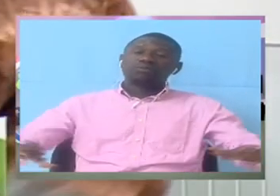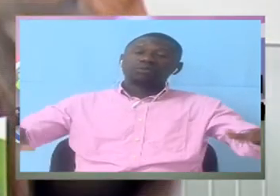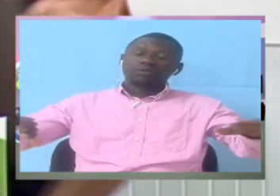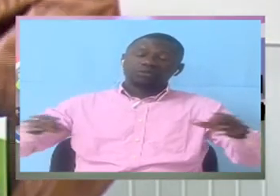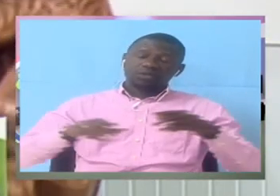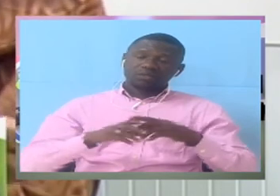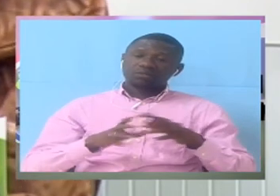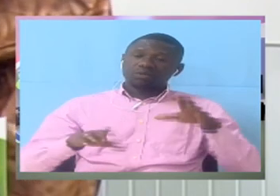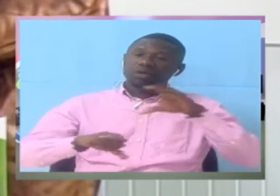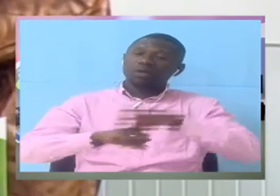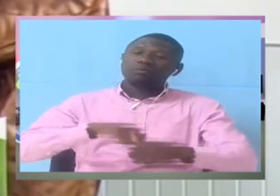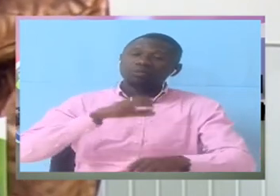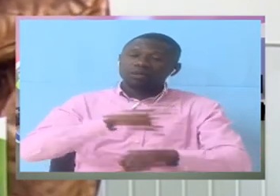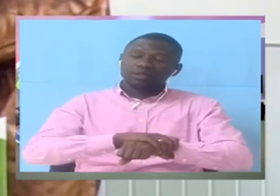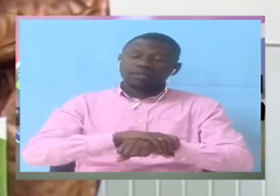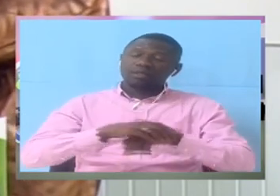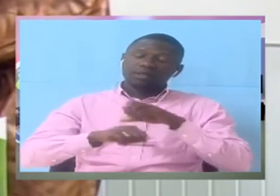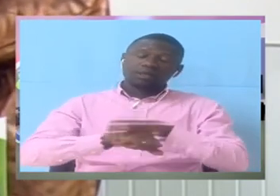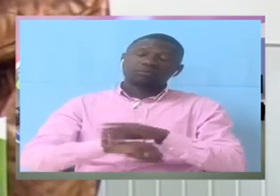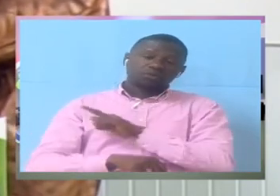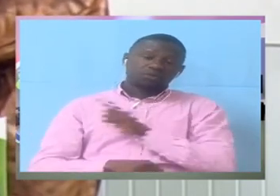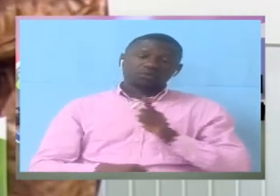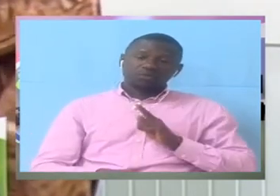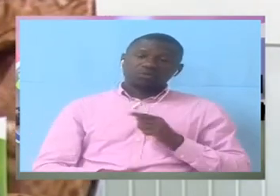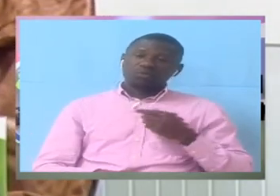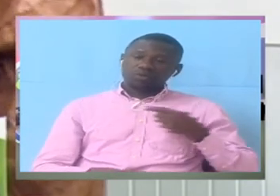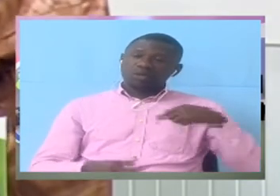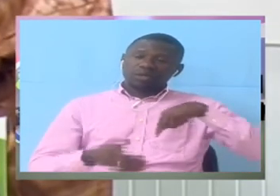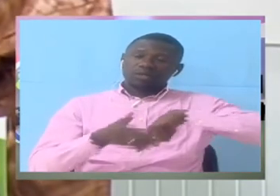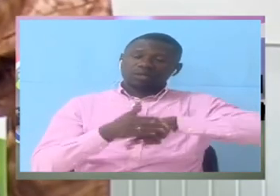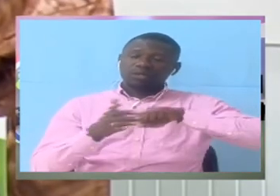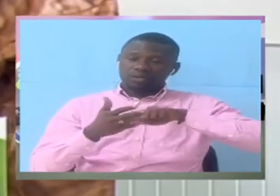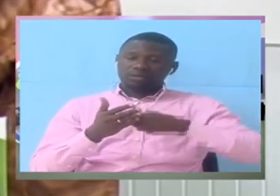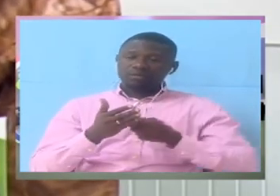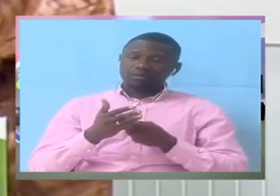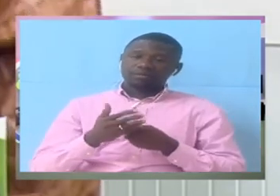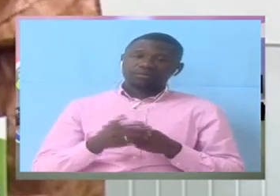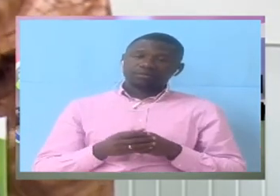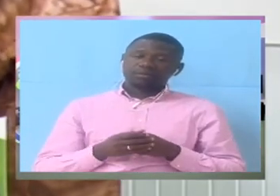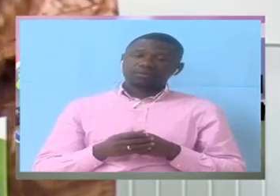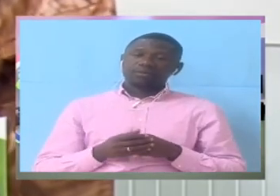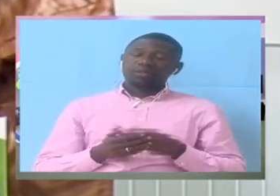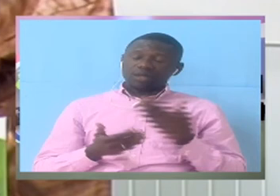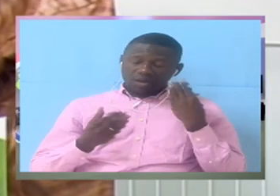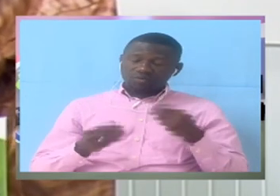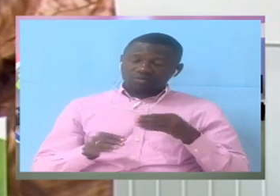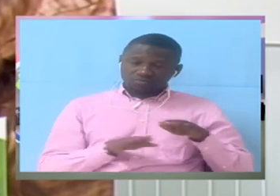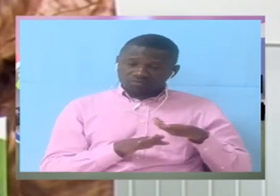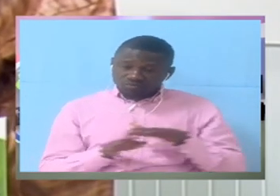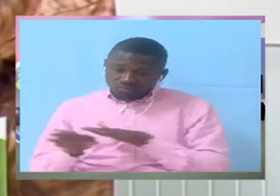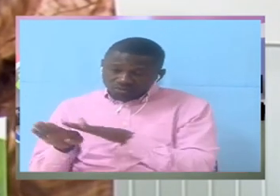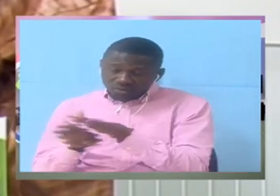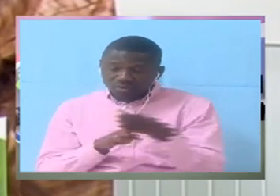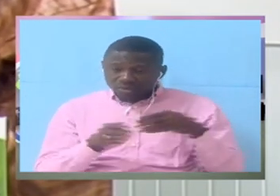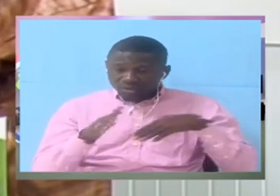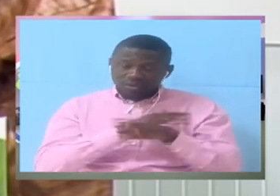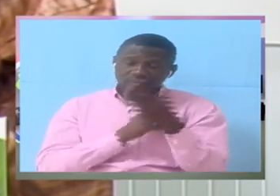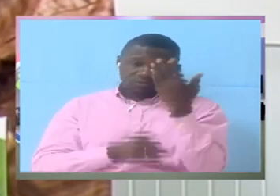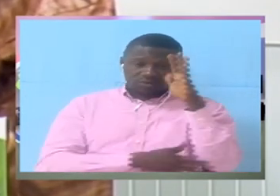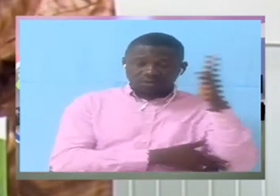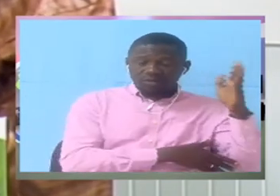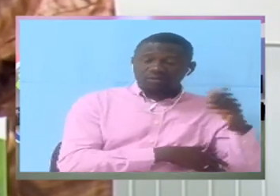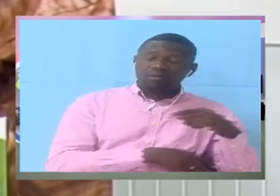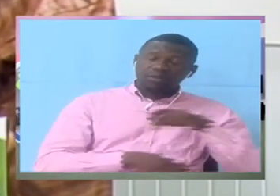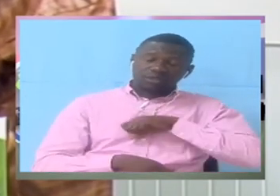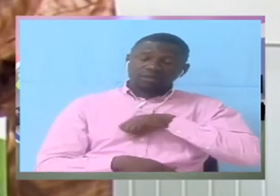that they can try and capture us. So we were in the middle. That's how we maneuvered and went into the